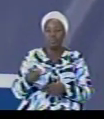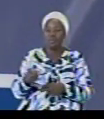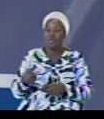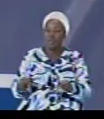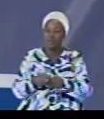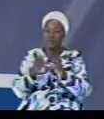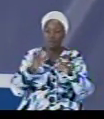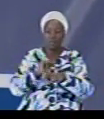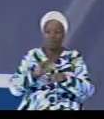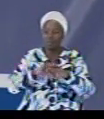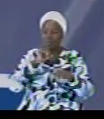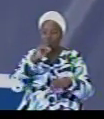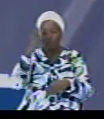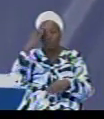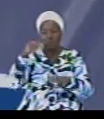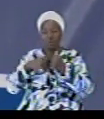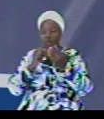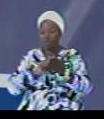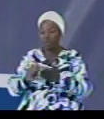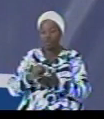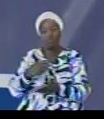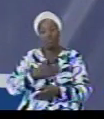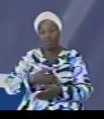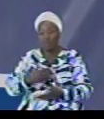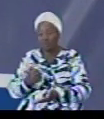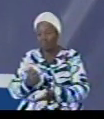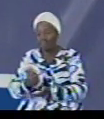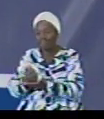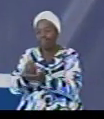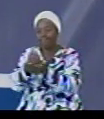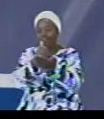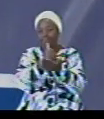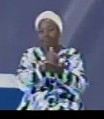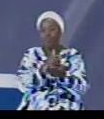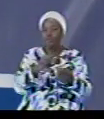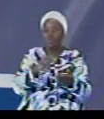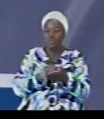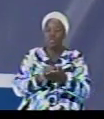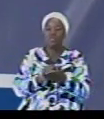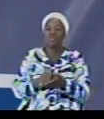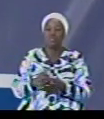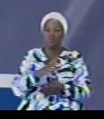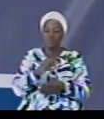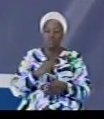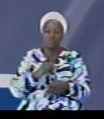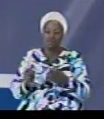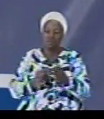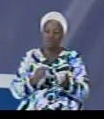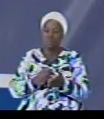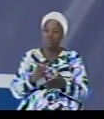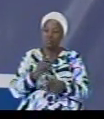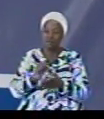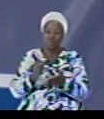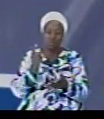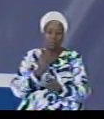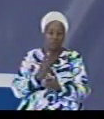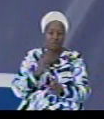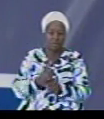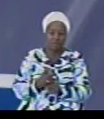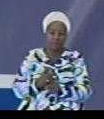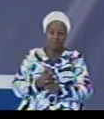If you are raising up your hand, please, and you don't have the counselor around you, invite any one of